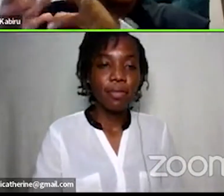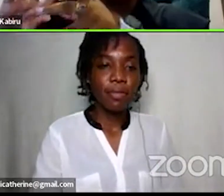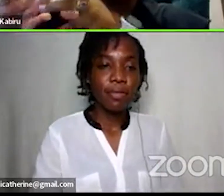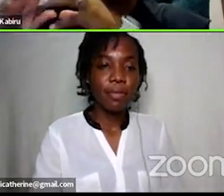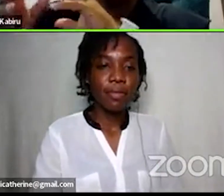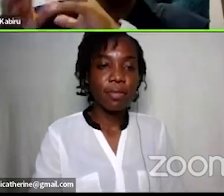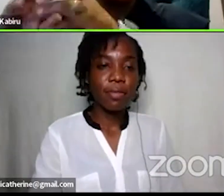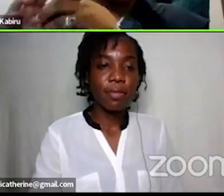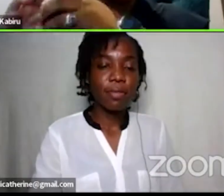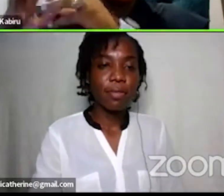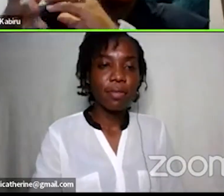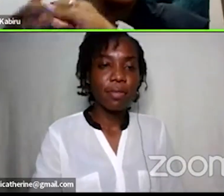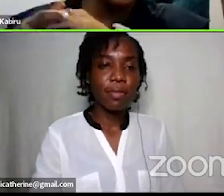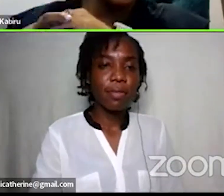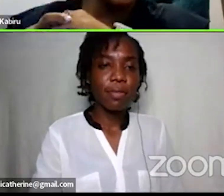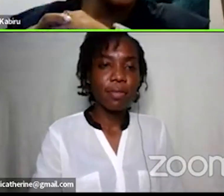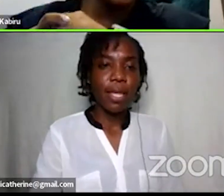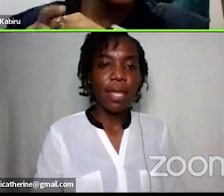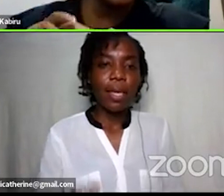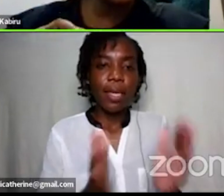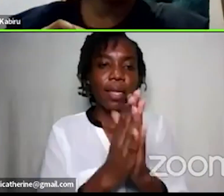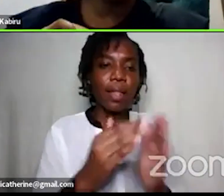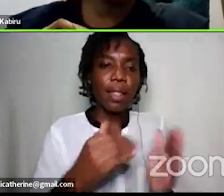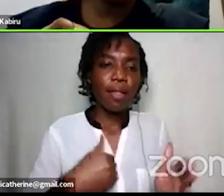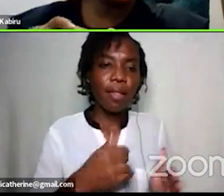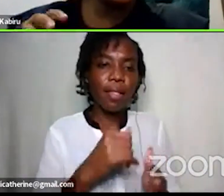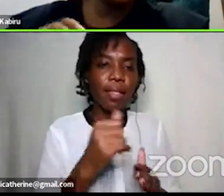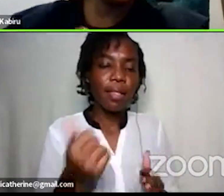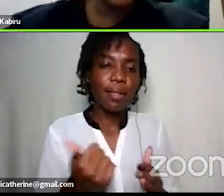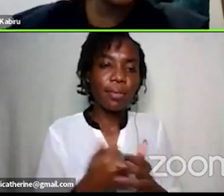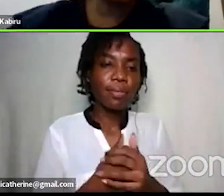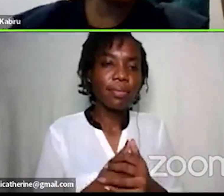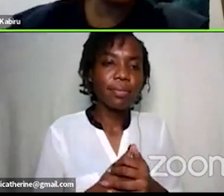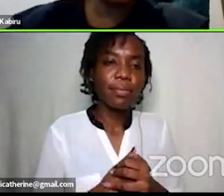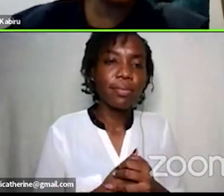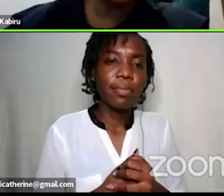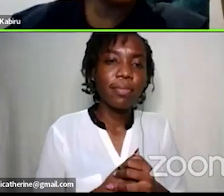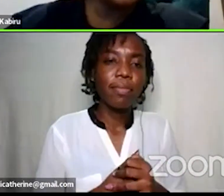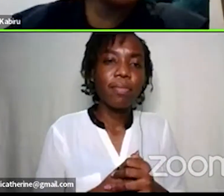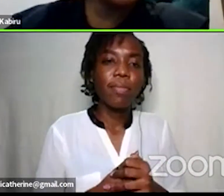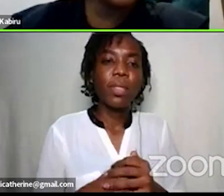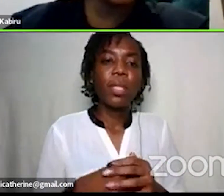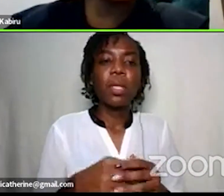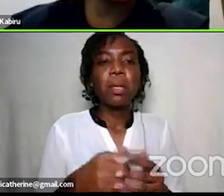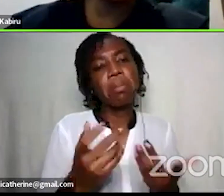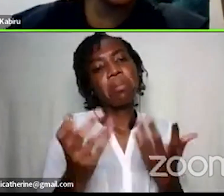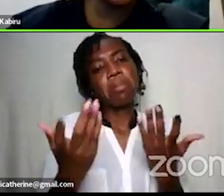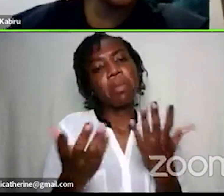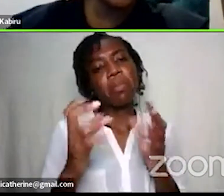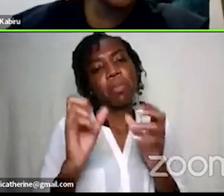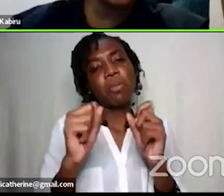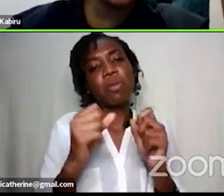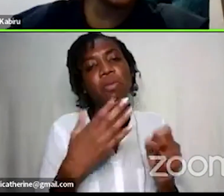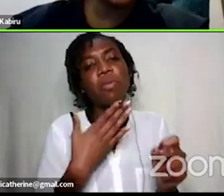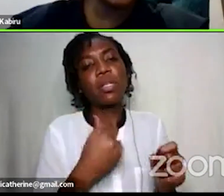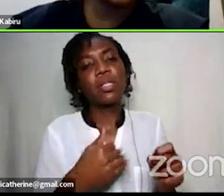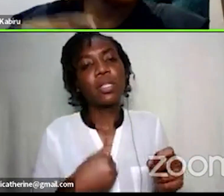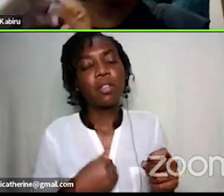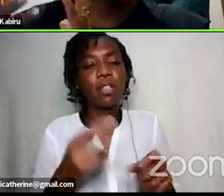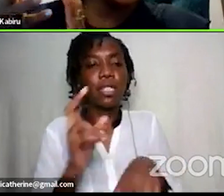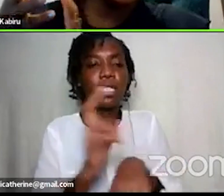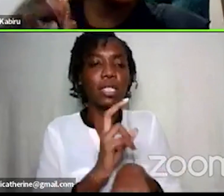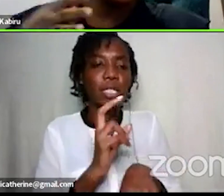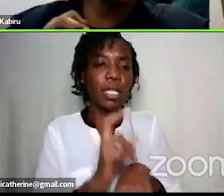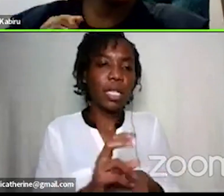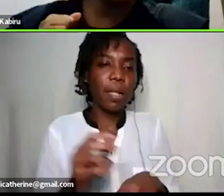Their personality or demeanor has shifted. You might need to have them assessed by a mental health